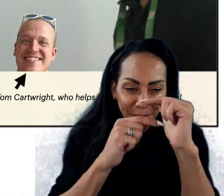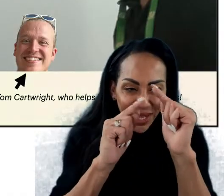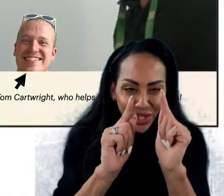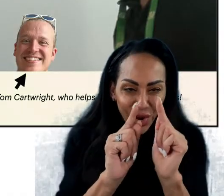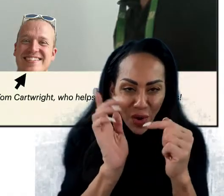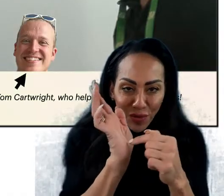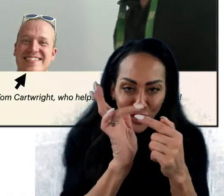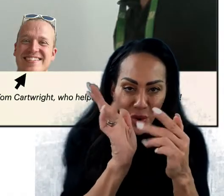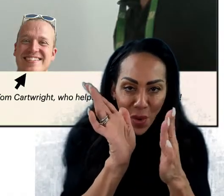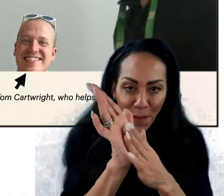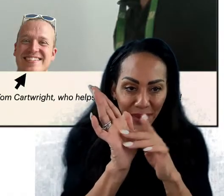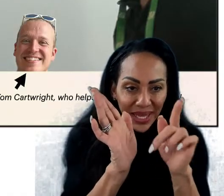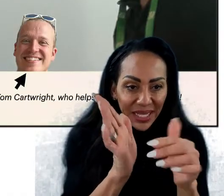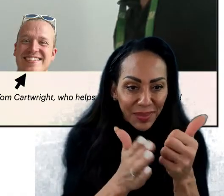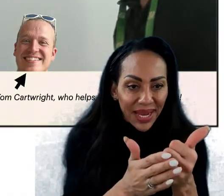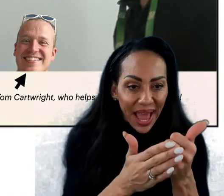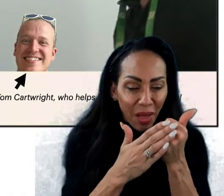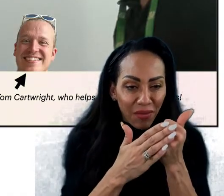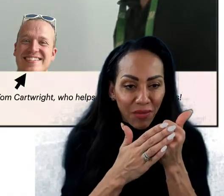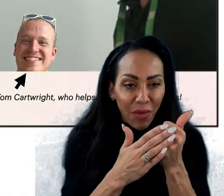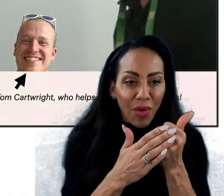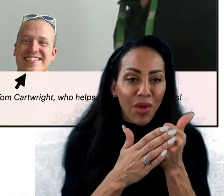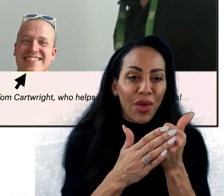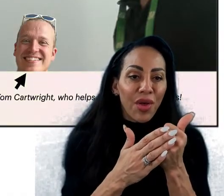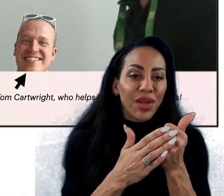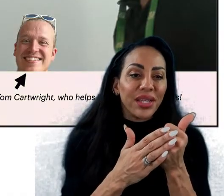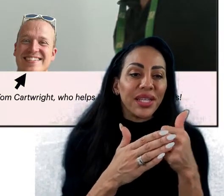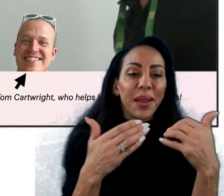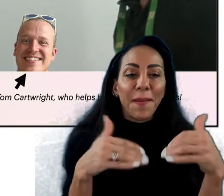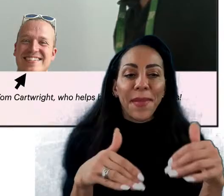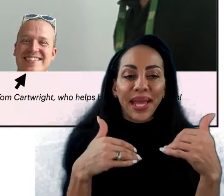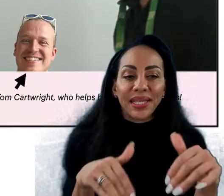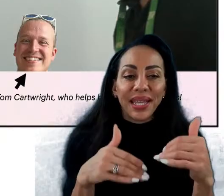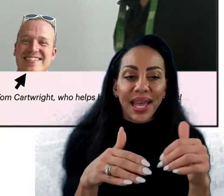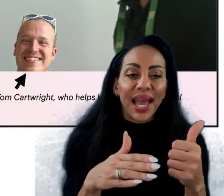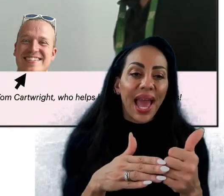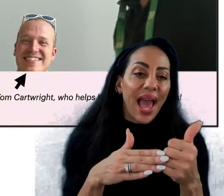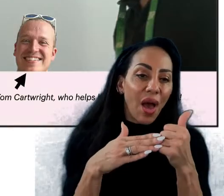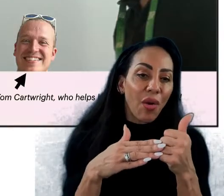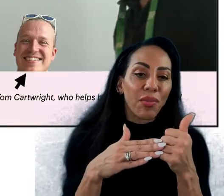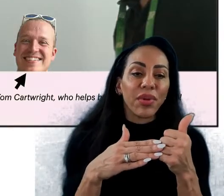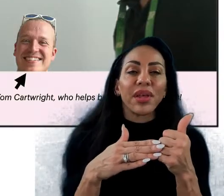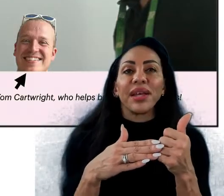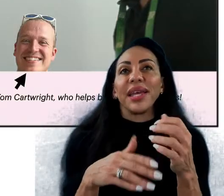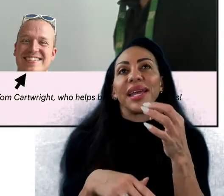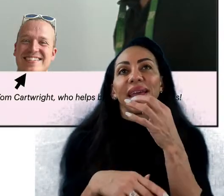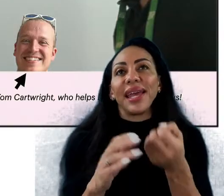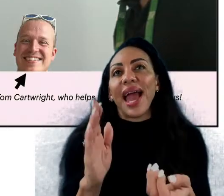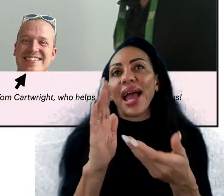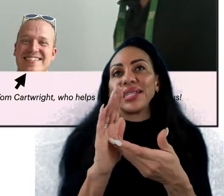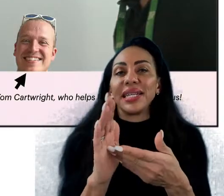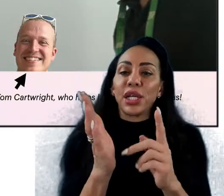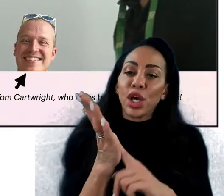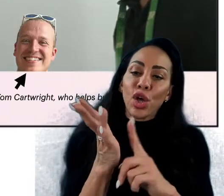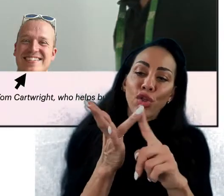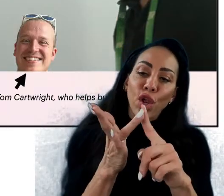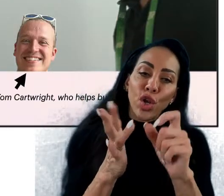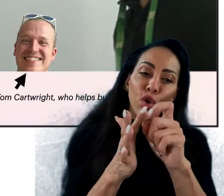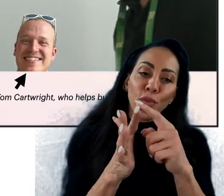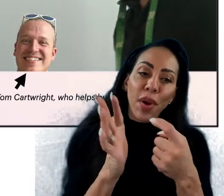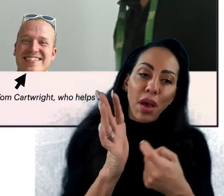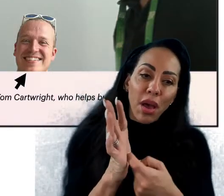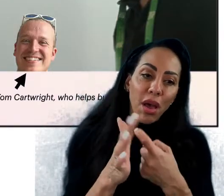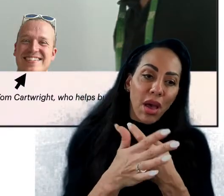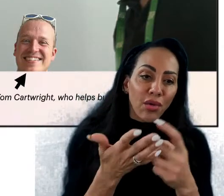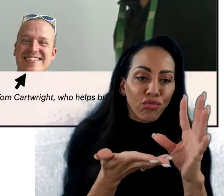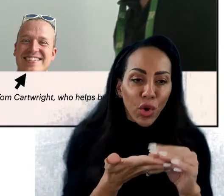really helpful with really amazing work on Playtonik for adding features like the looper. And yeah, loads of other stuff that we haven't even talked about today, but he's